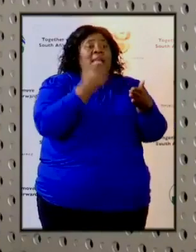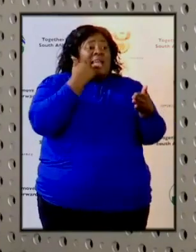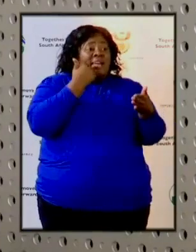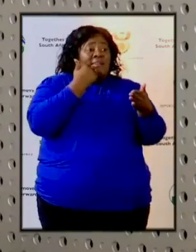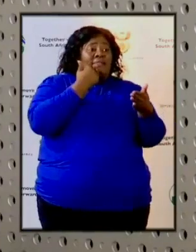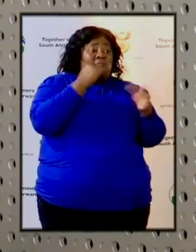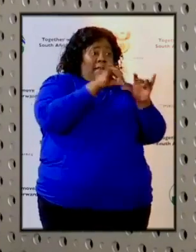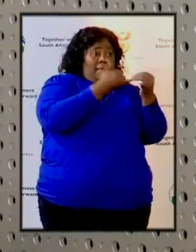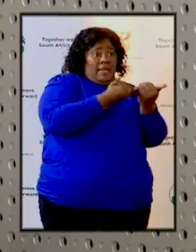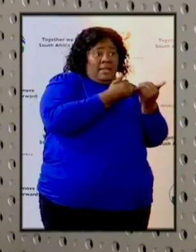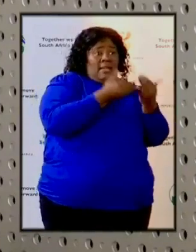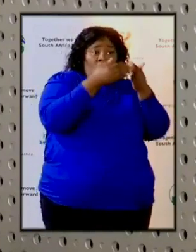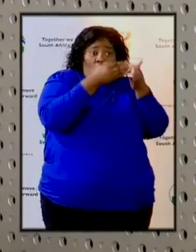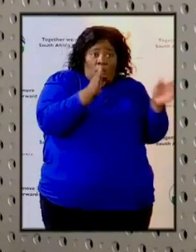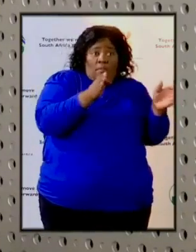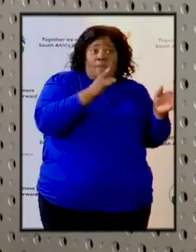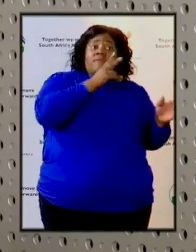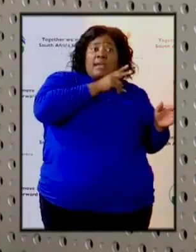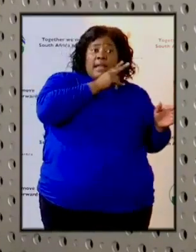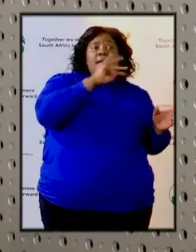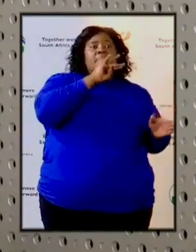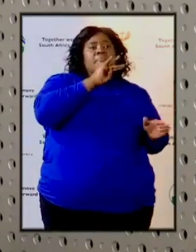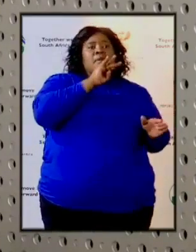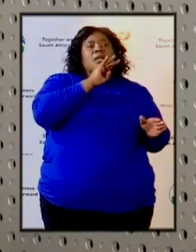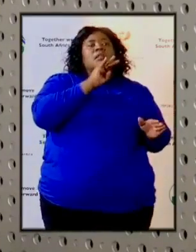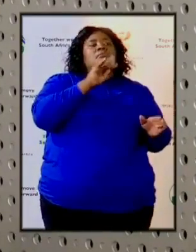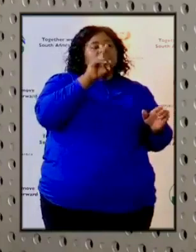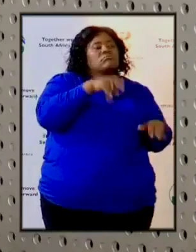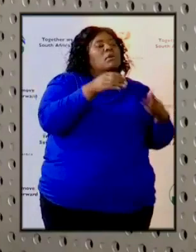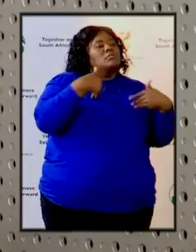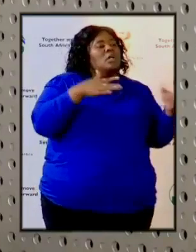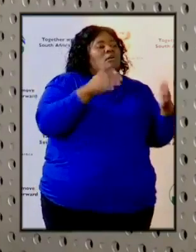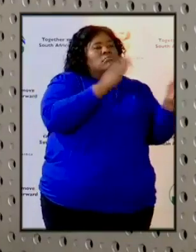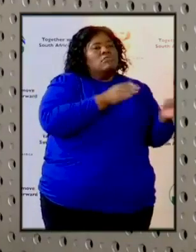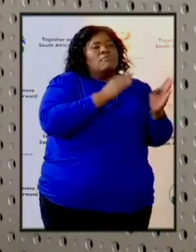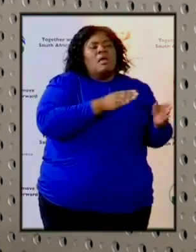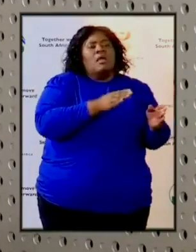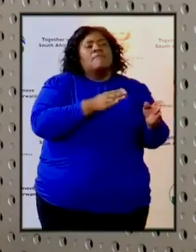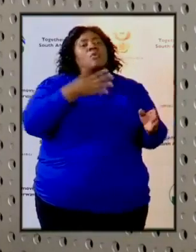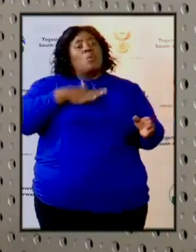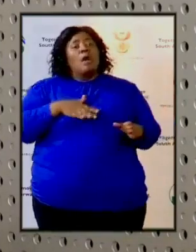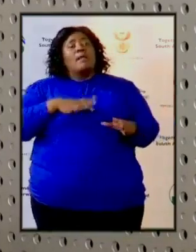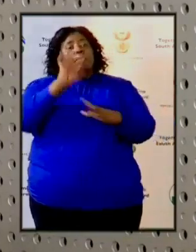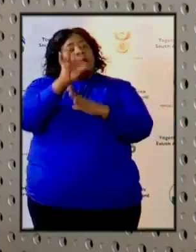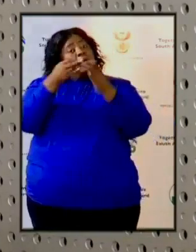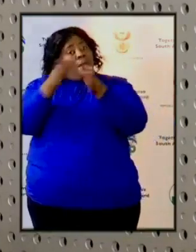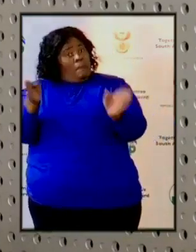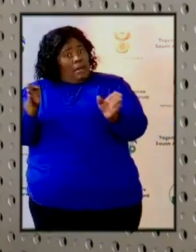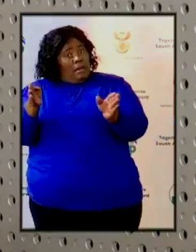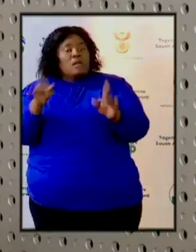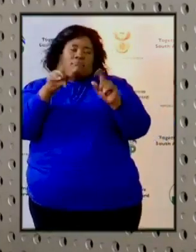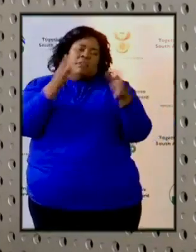it means they can start preparing. If they want to open on Monday, they can prepare.